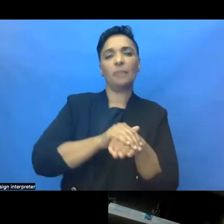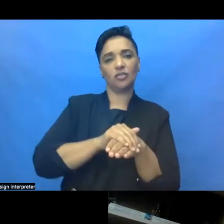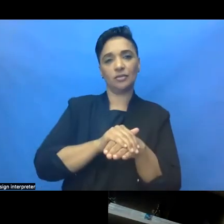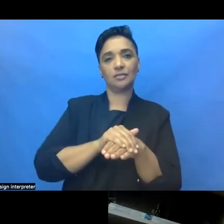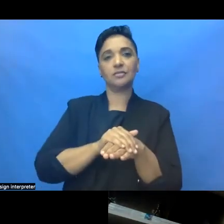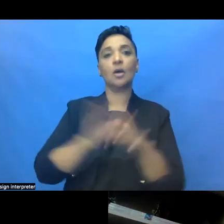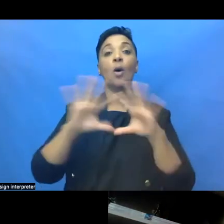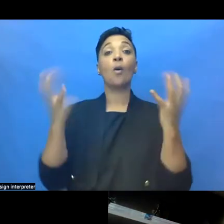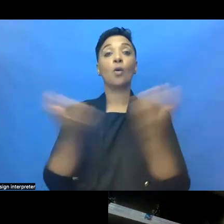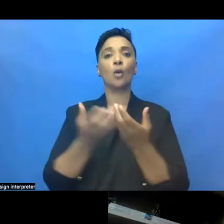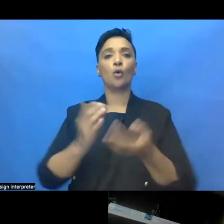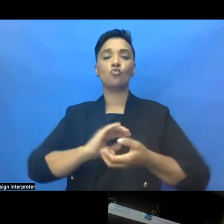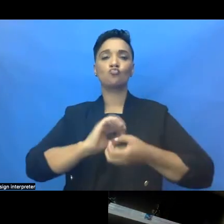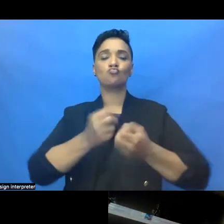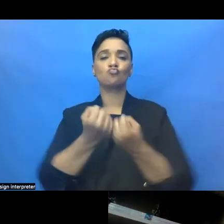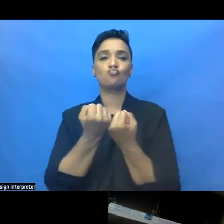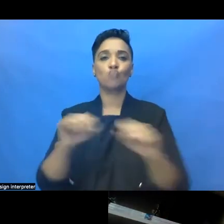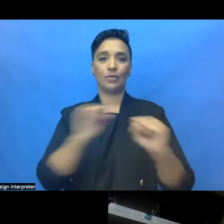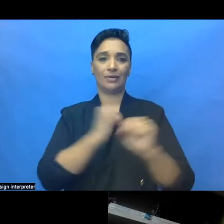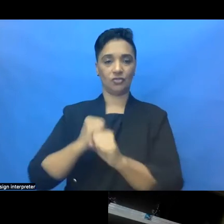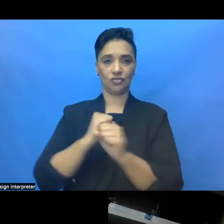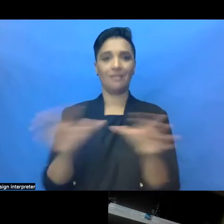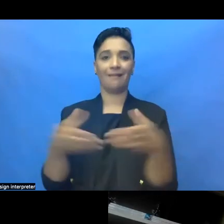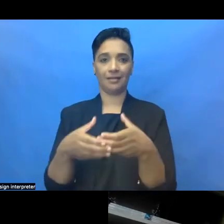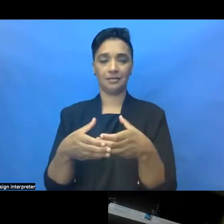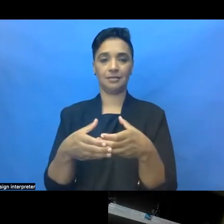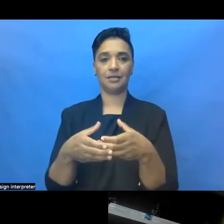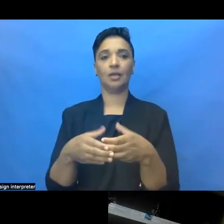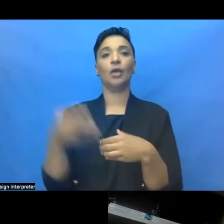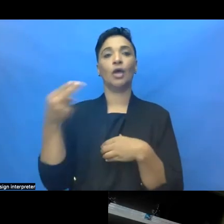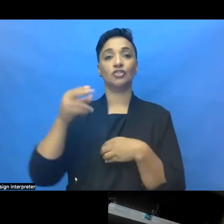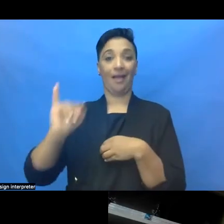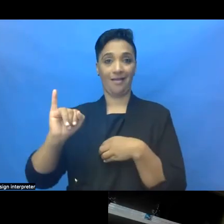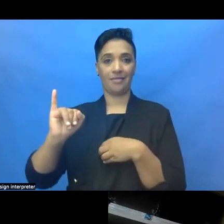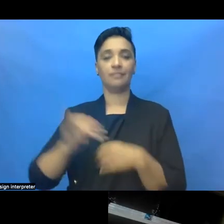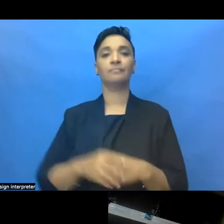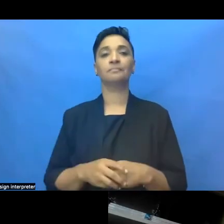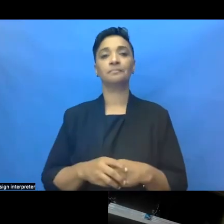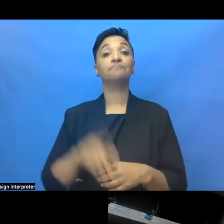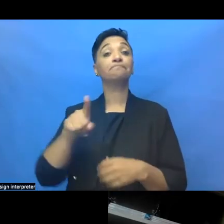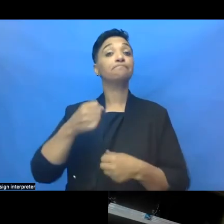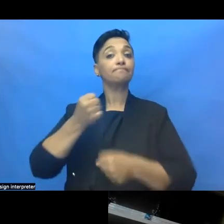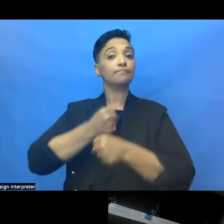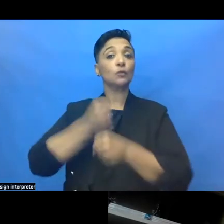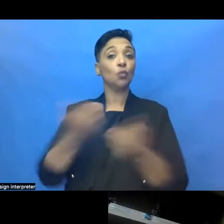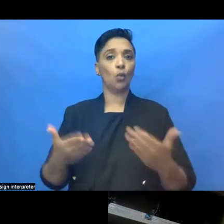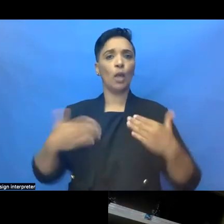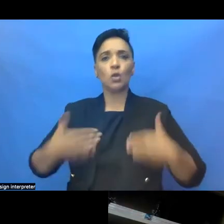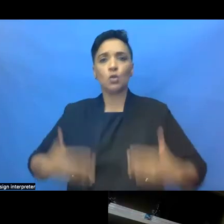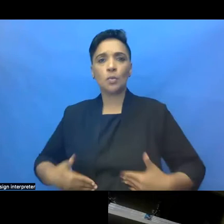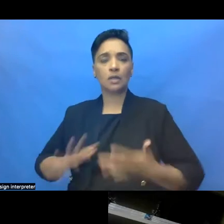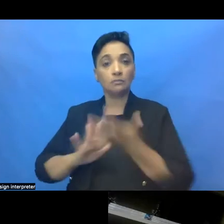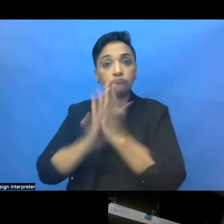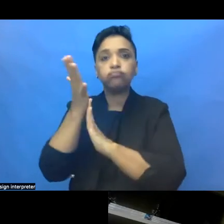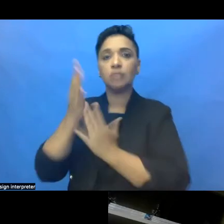and Humanity and Inclusion. And so Marley is coming from this humanitarian side, and she will tell